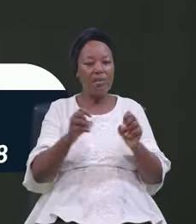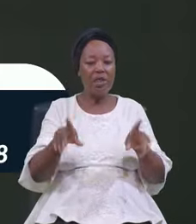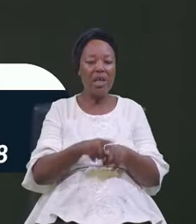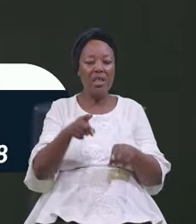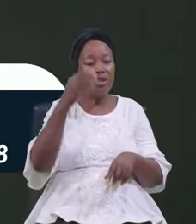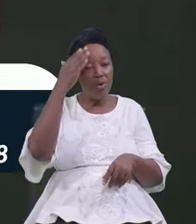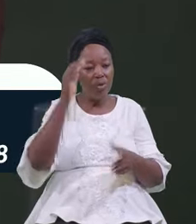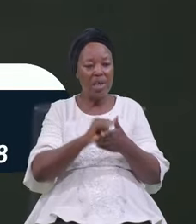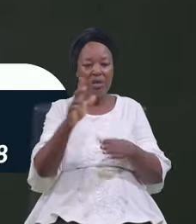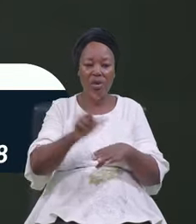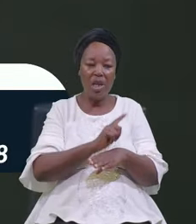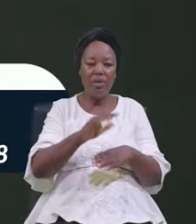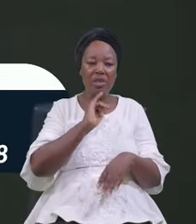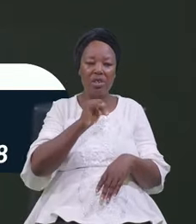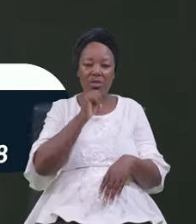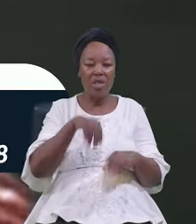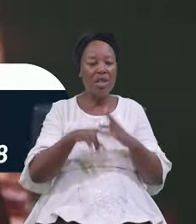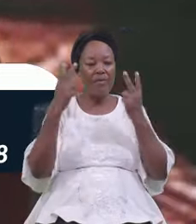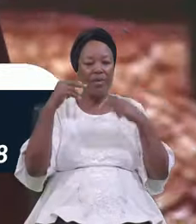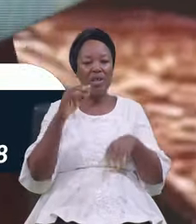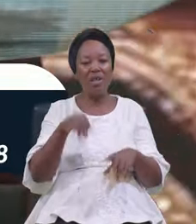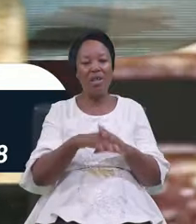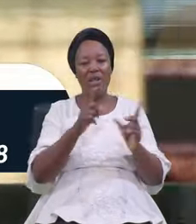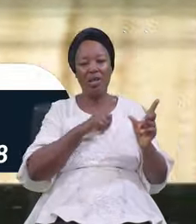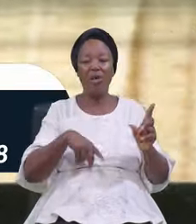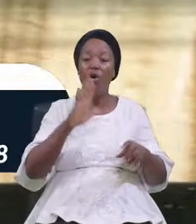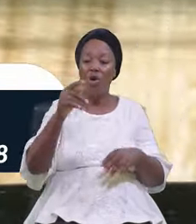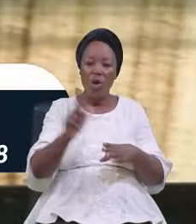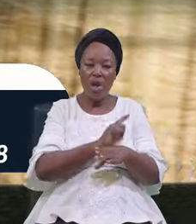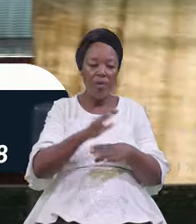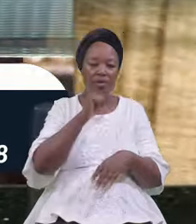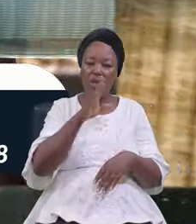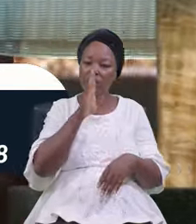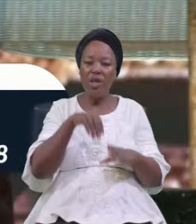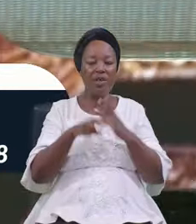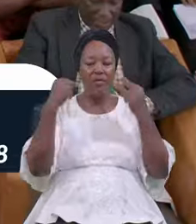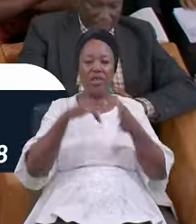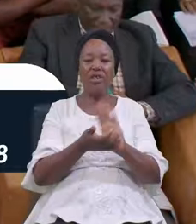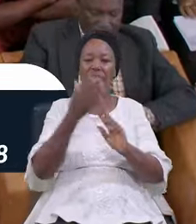labor is not in vain in the Lord. Your labor will not be in vain.